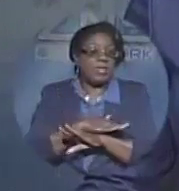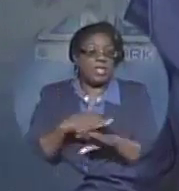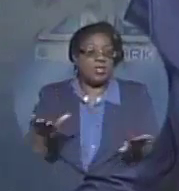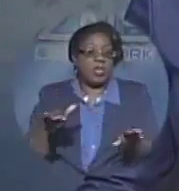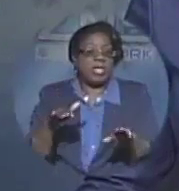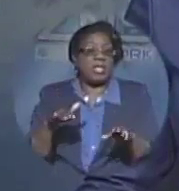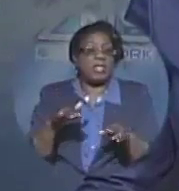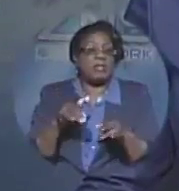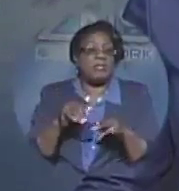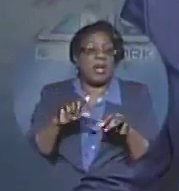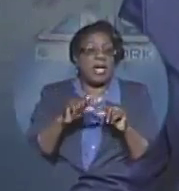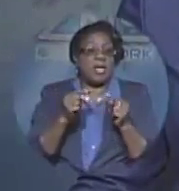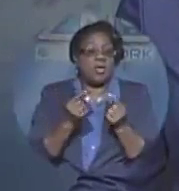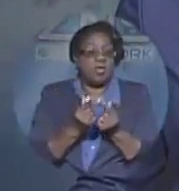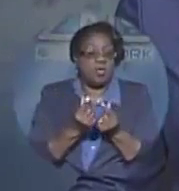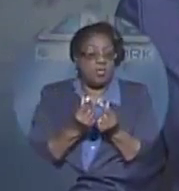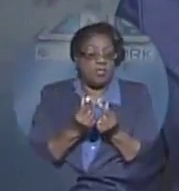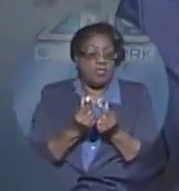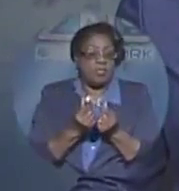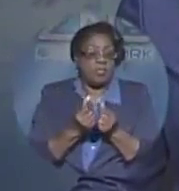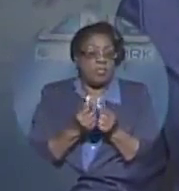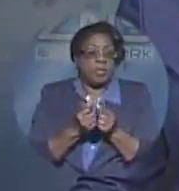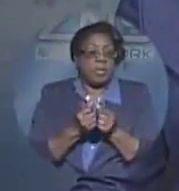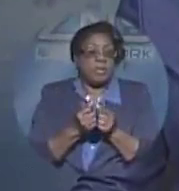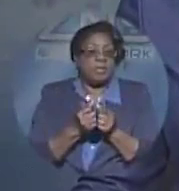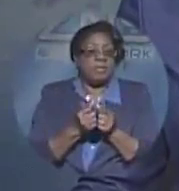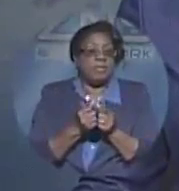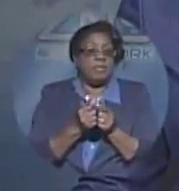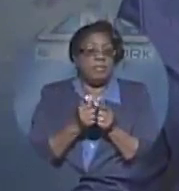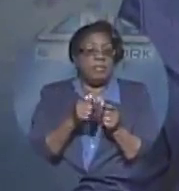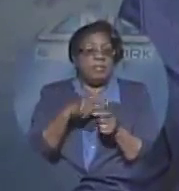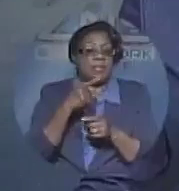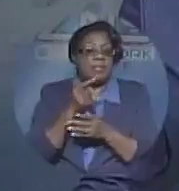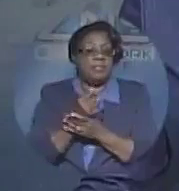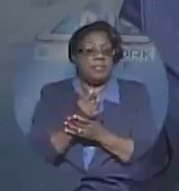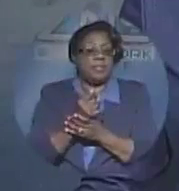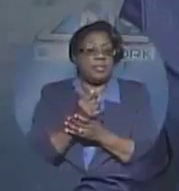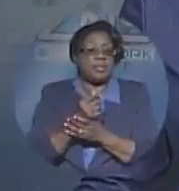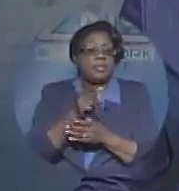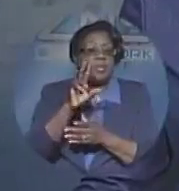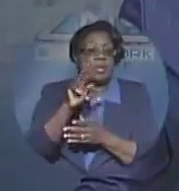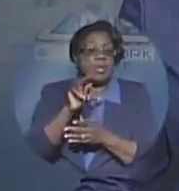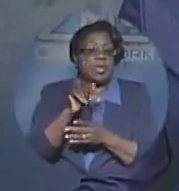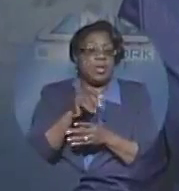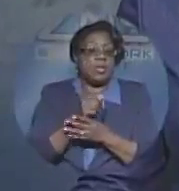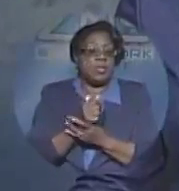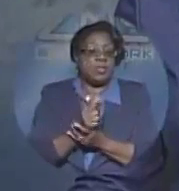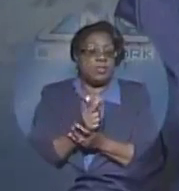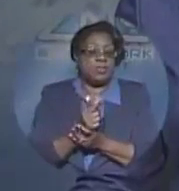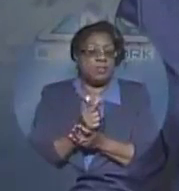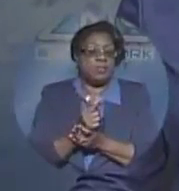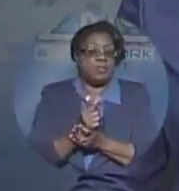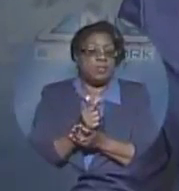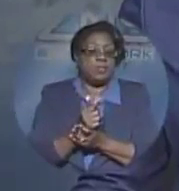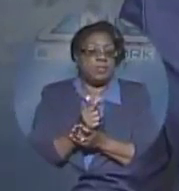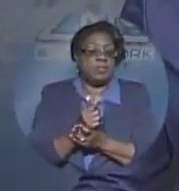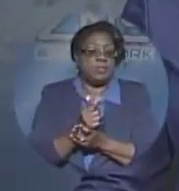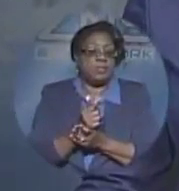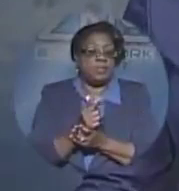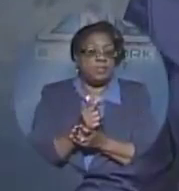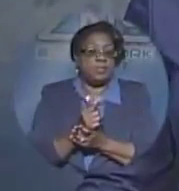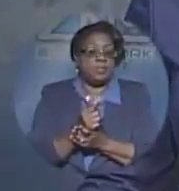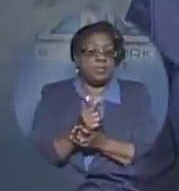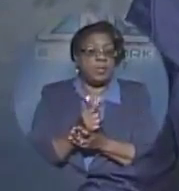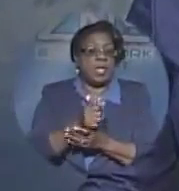a management audit by the Public Service Commission, and by the Auditor General, with no malfeasance in public office attributed to